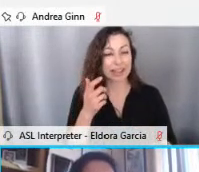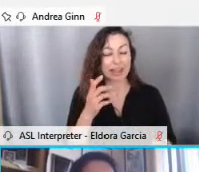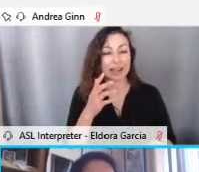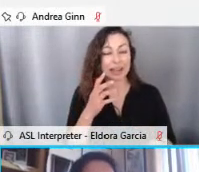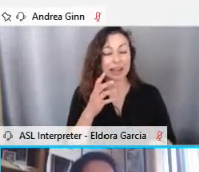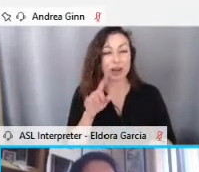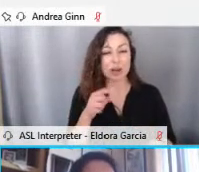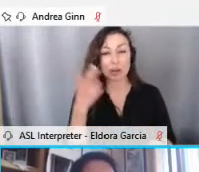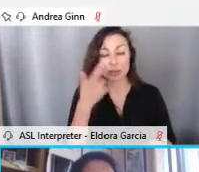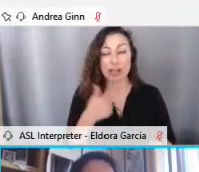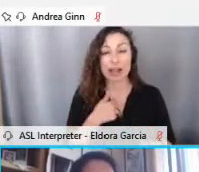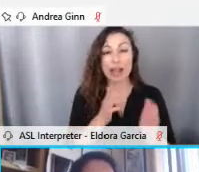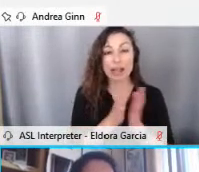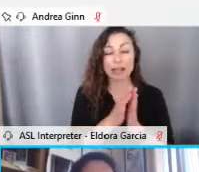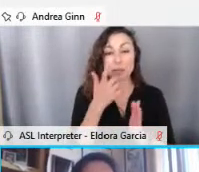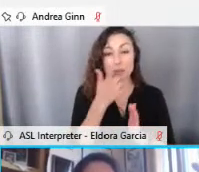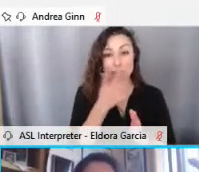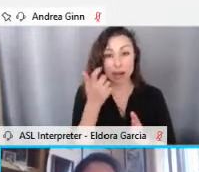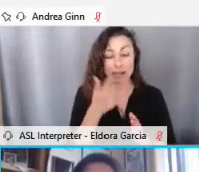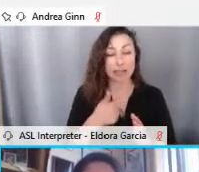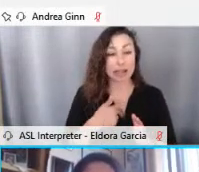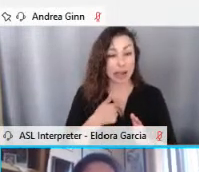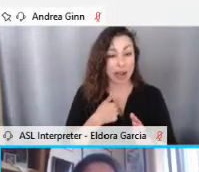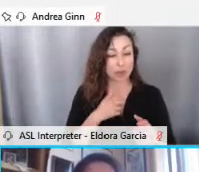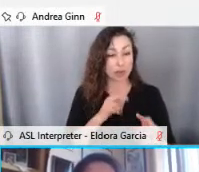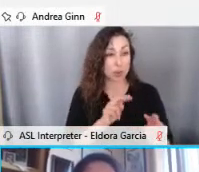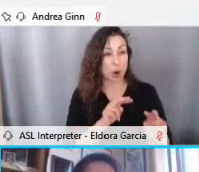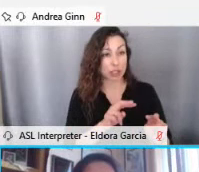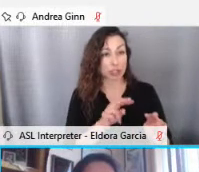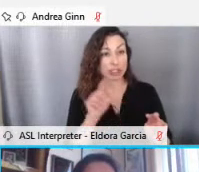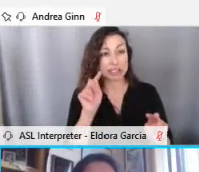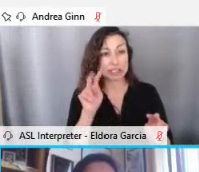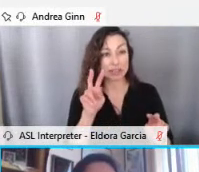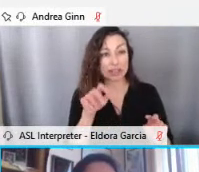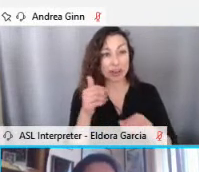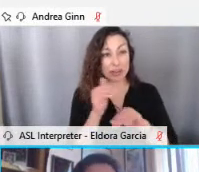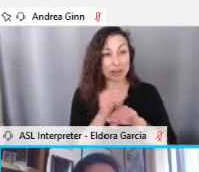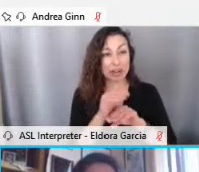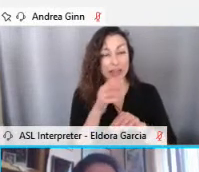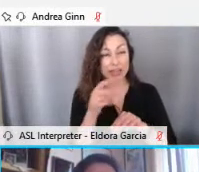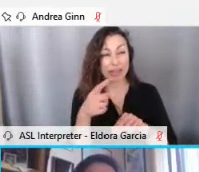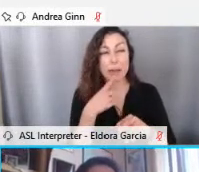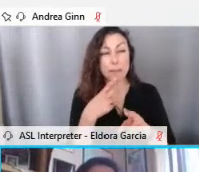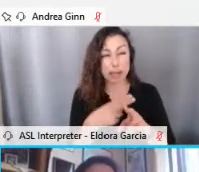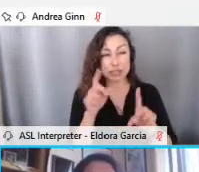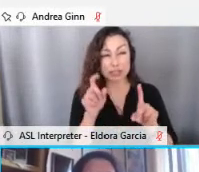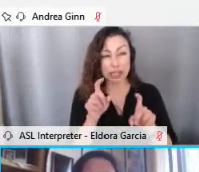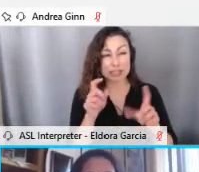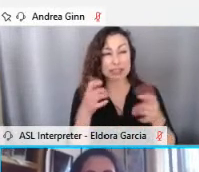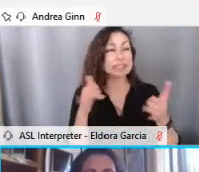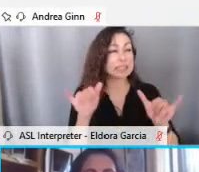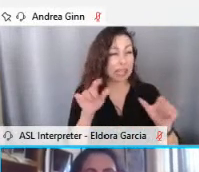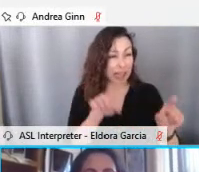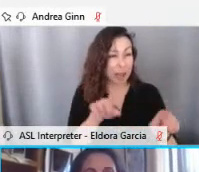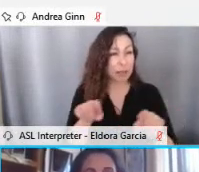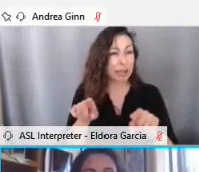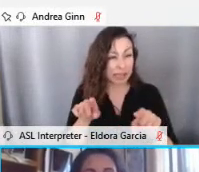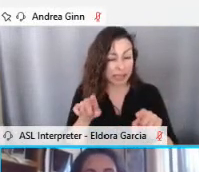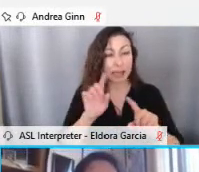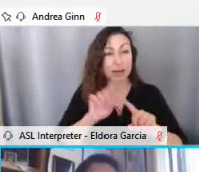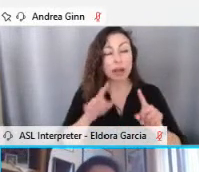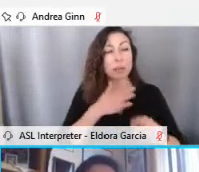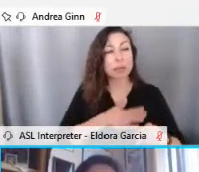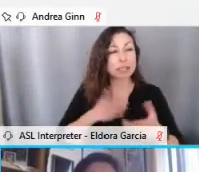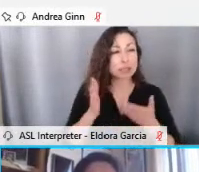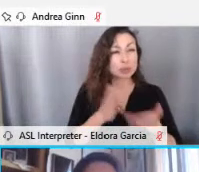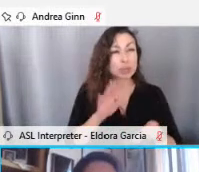why I asked this question is due to the fact that I was watching TV the other night, and they mentioned, of course, that testing is still taking place, but to